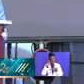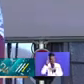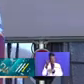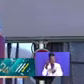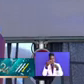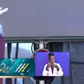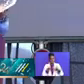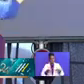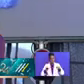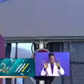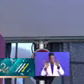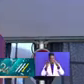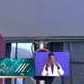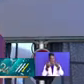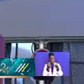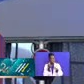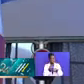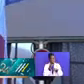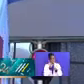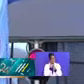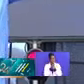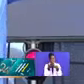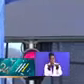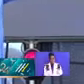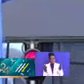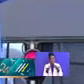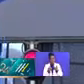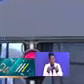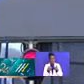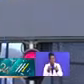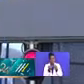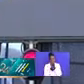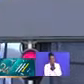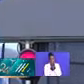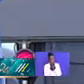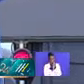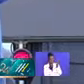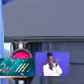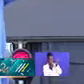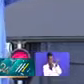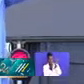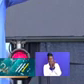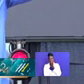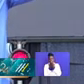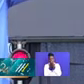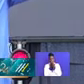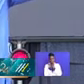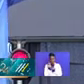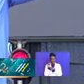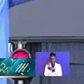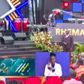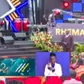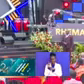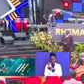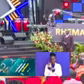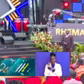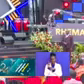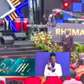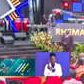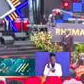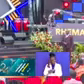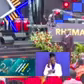be releasing many of you to come and have this book to come and have this book on